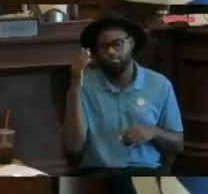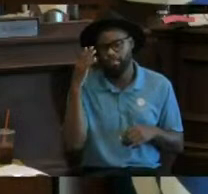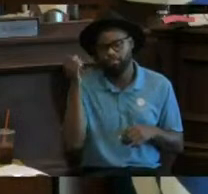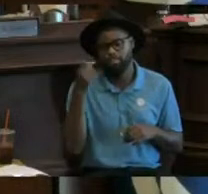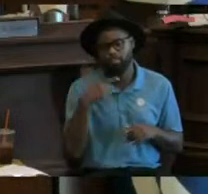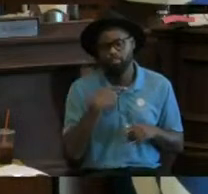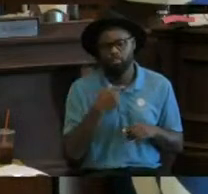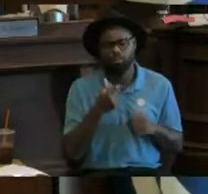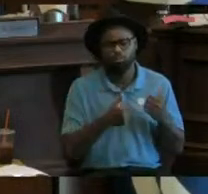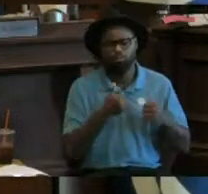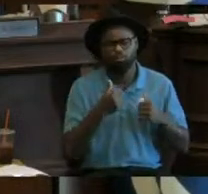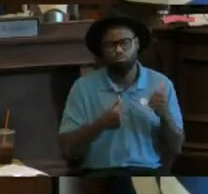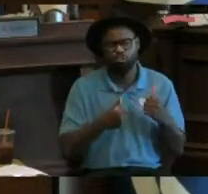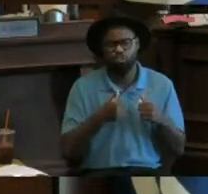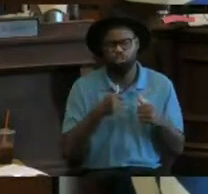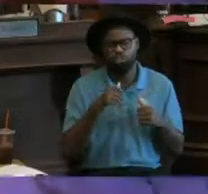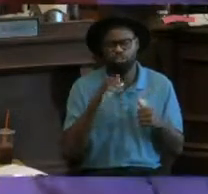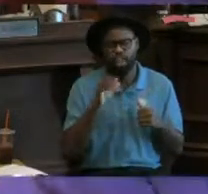or the 5-county area?